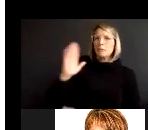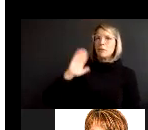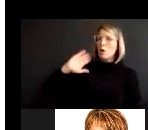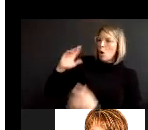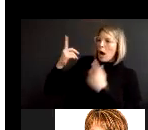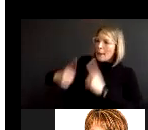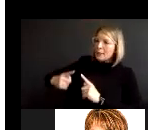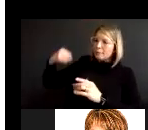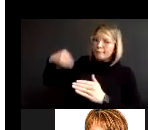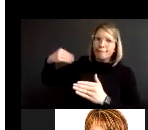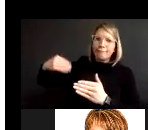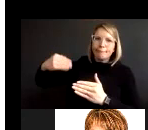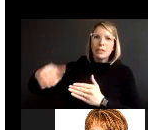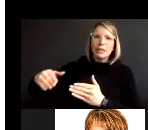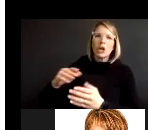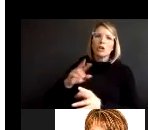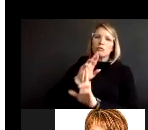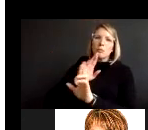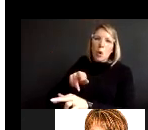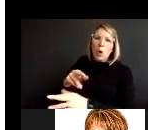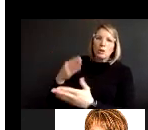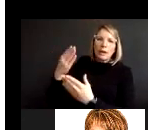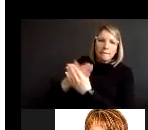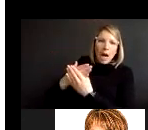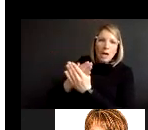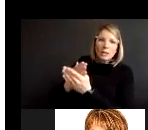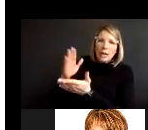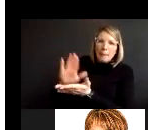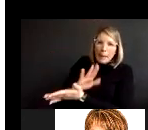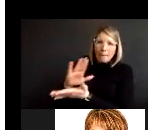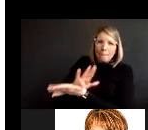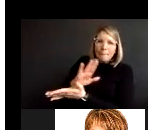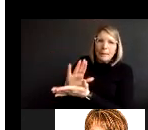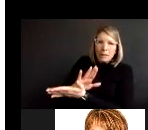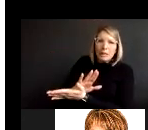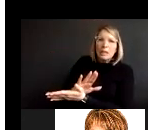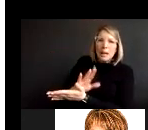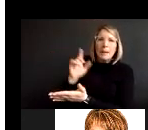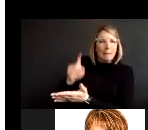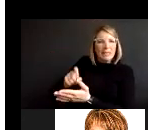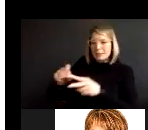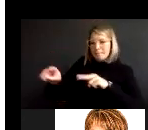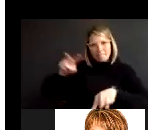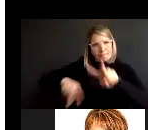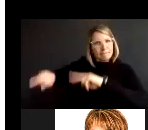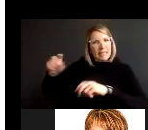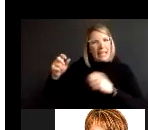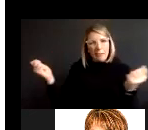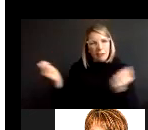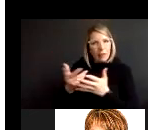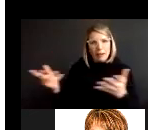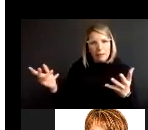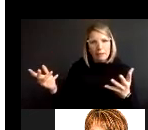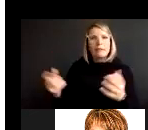sources or interview persons that might have pertinent information. And then following the investigation, there are, again,